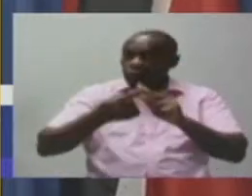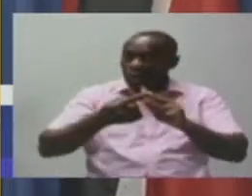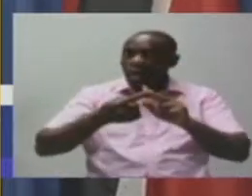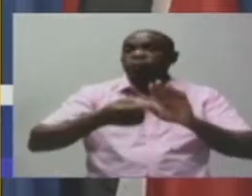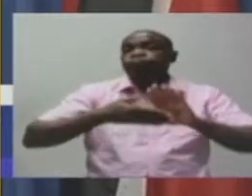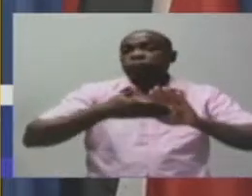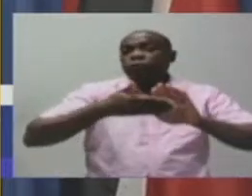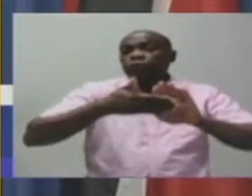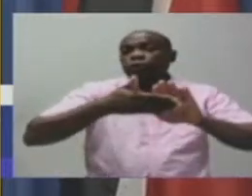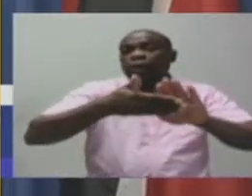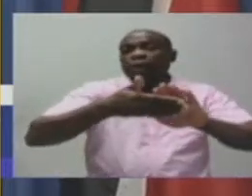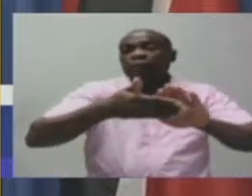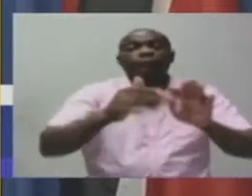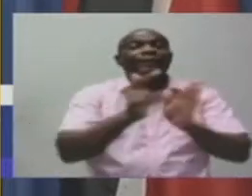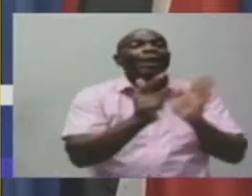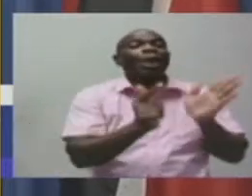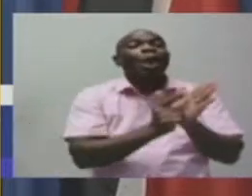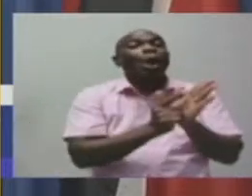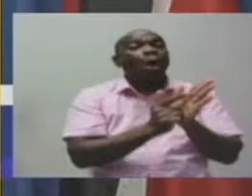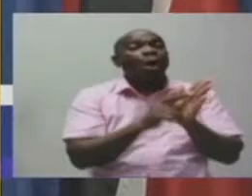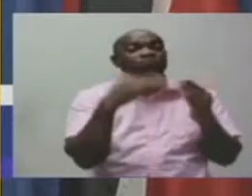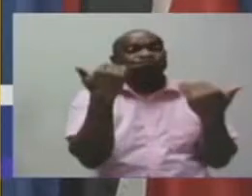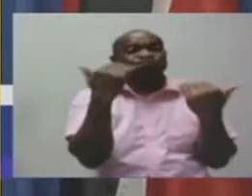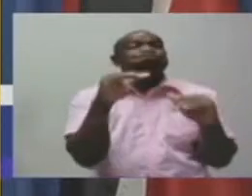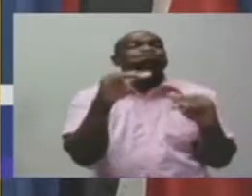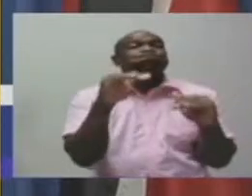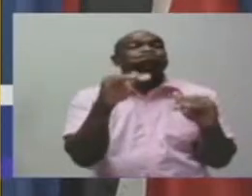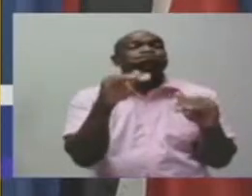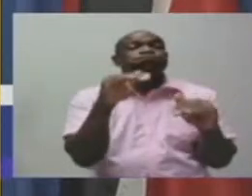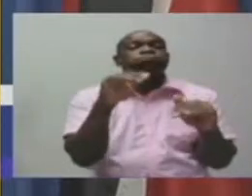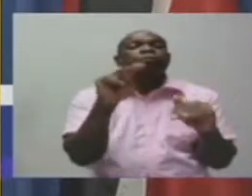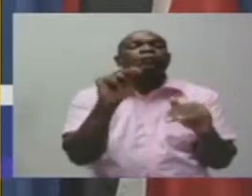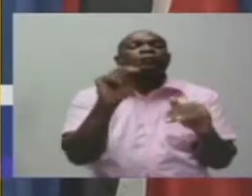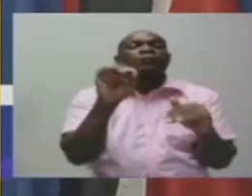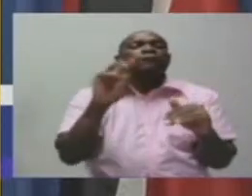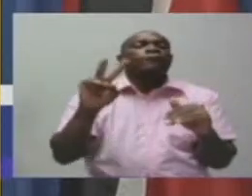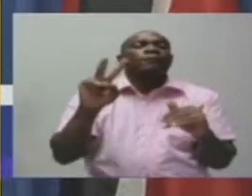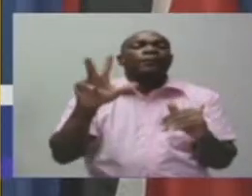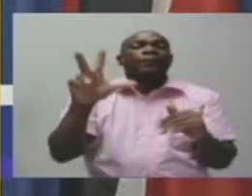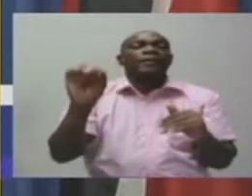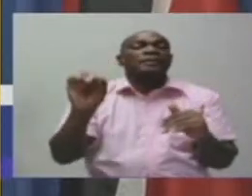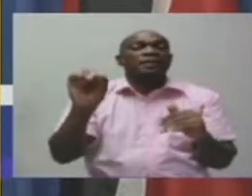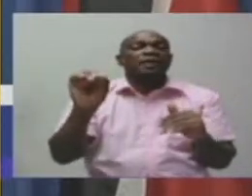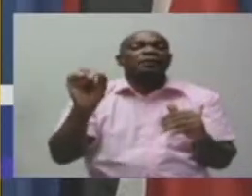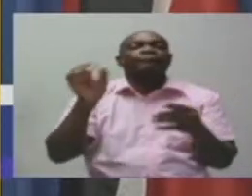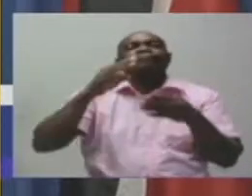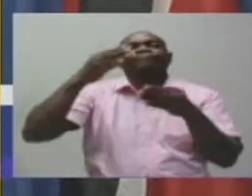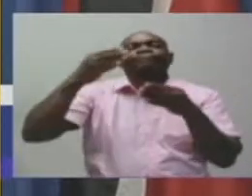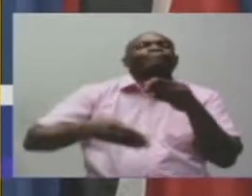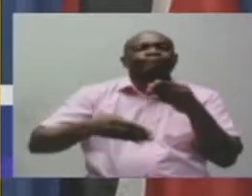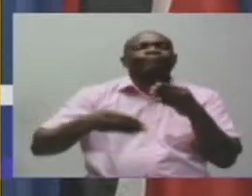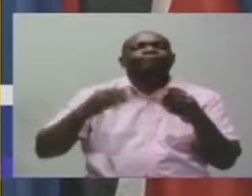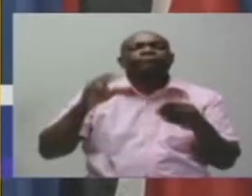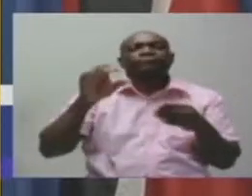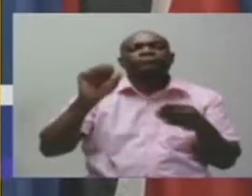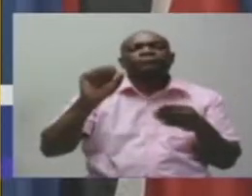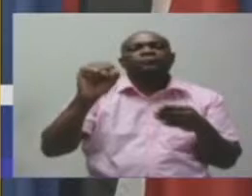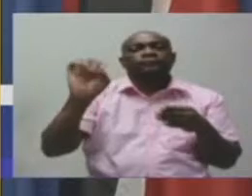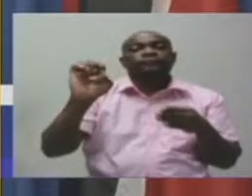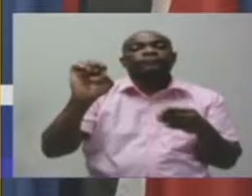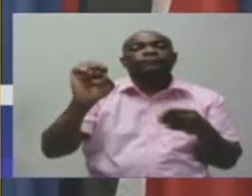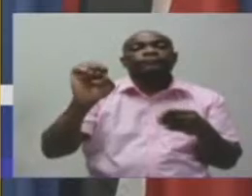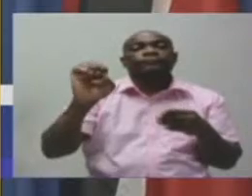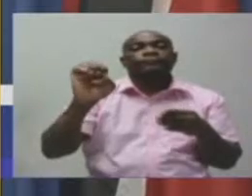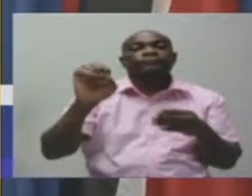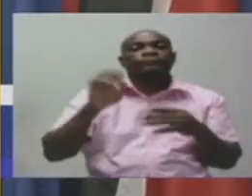no further beyond the 30th of this month. I just want to advise the population that while